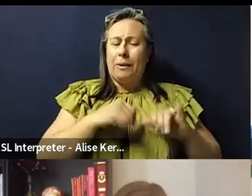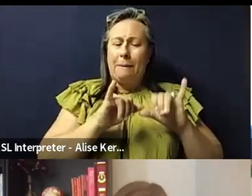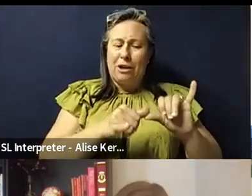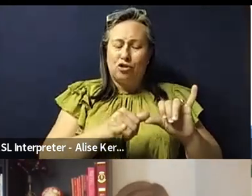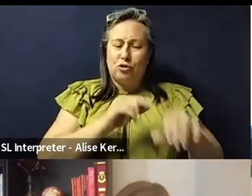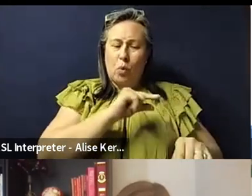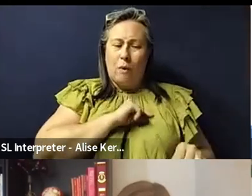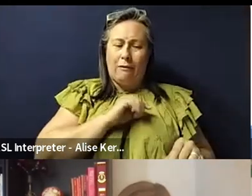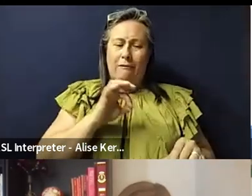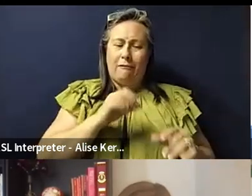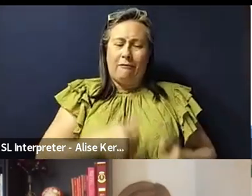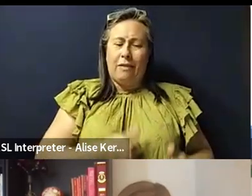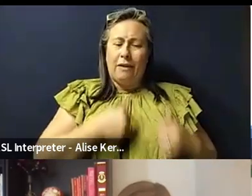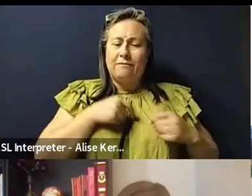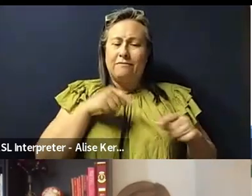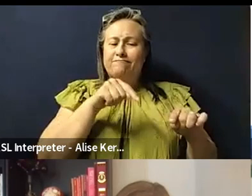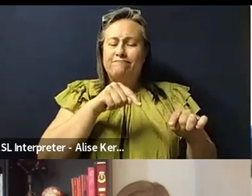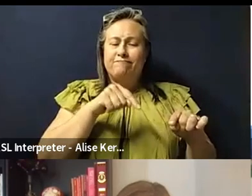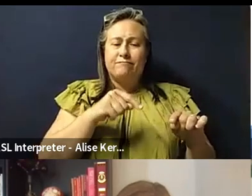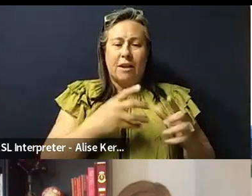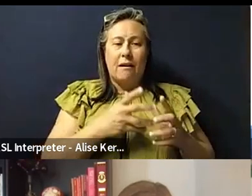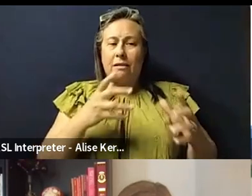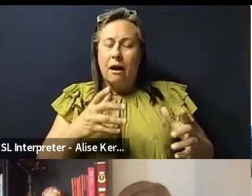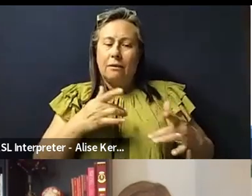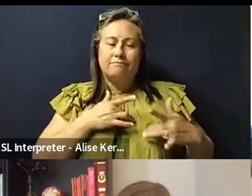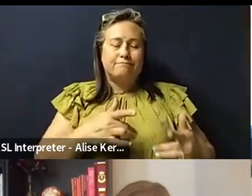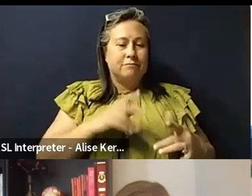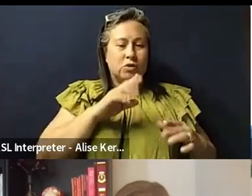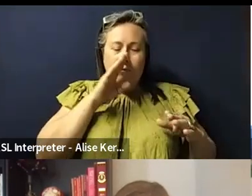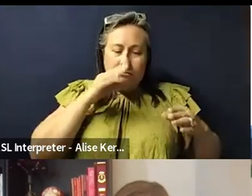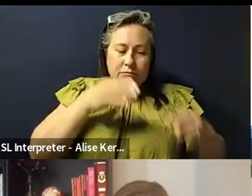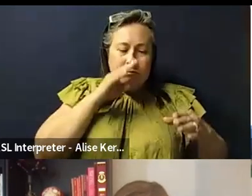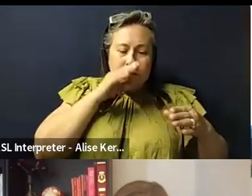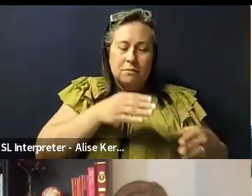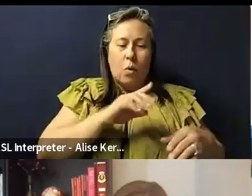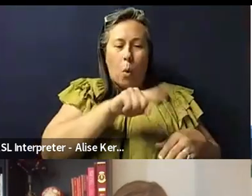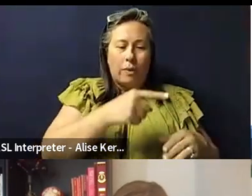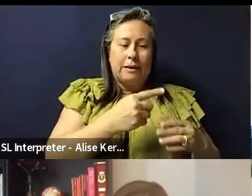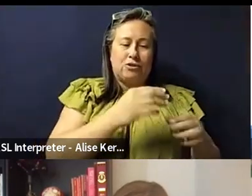quality of life and how a lot of it, we tend to focus just on the genetic factor, not on the social factor?